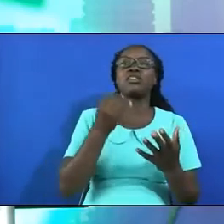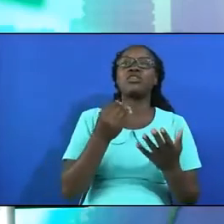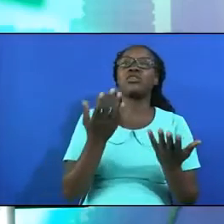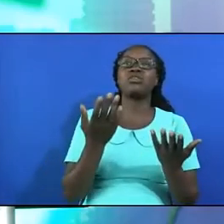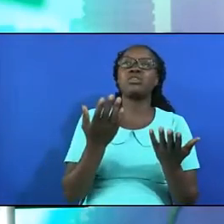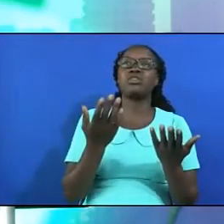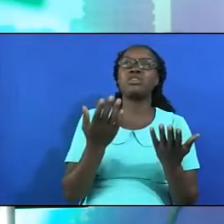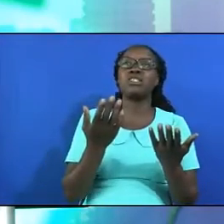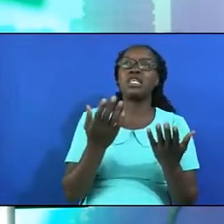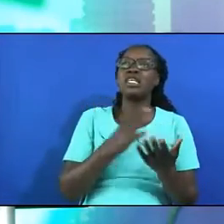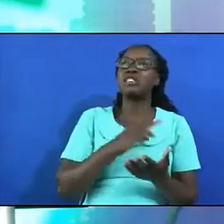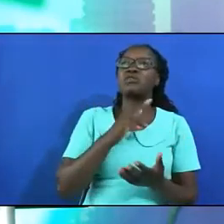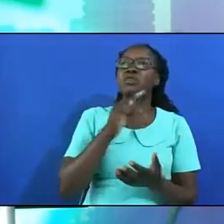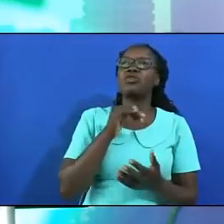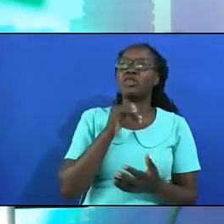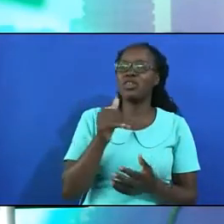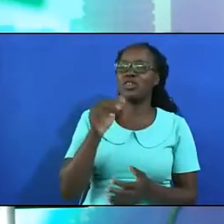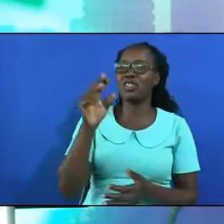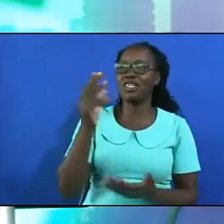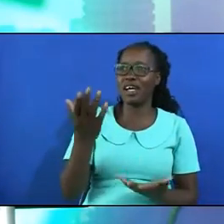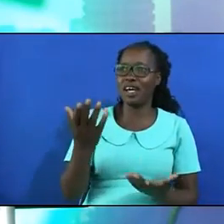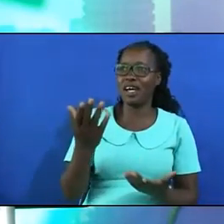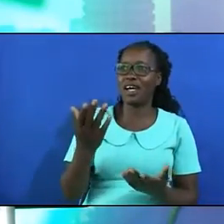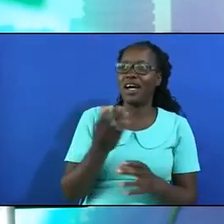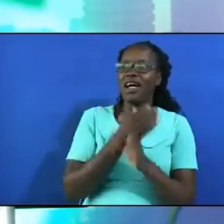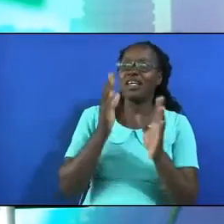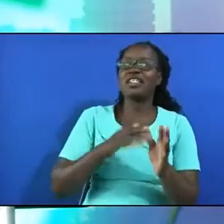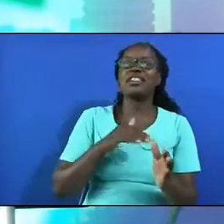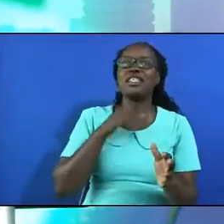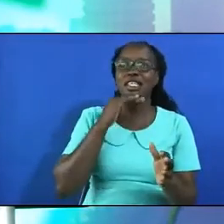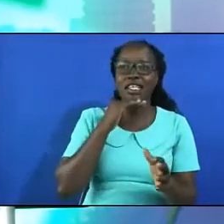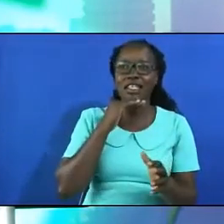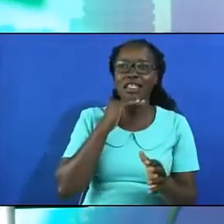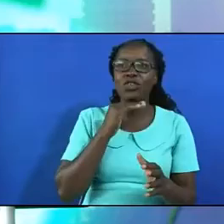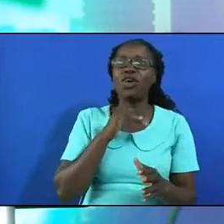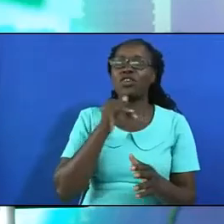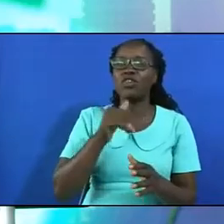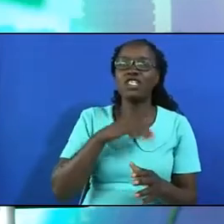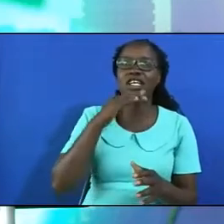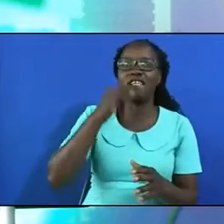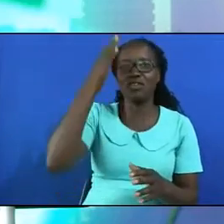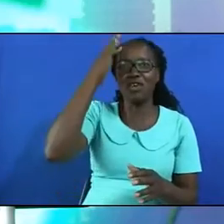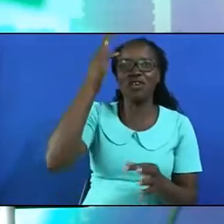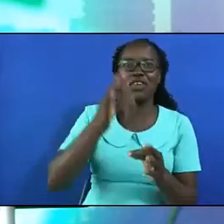martyrdom. You are not a martyr. Wewe sim fiadini. You have not died for faith.